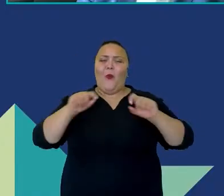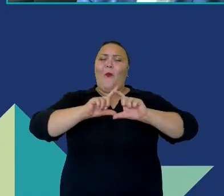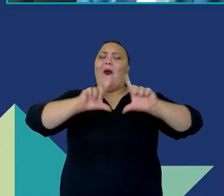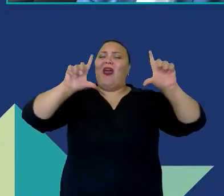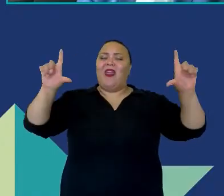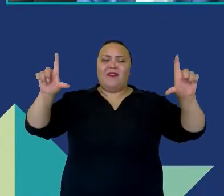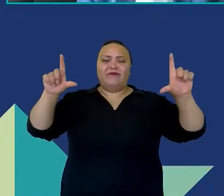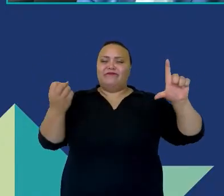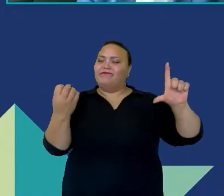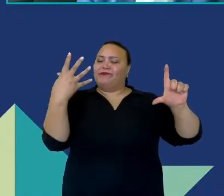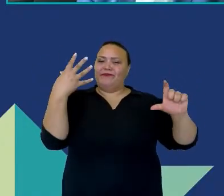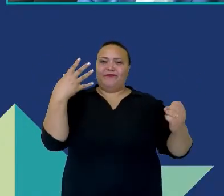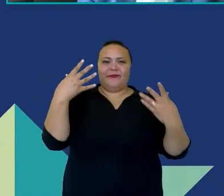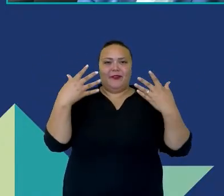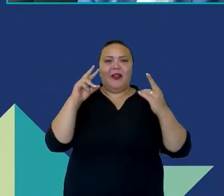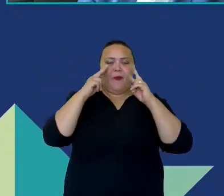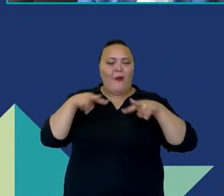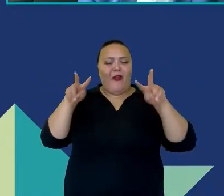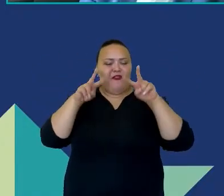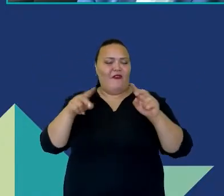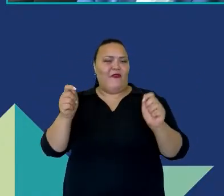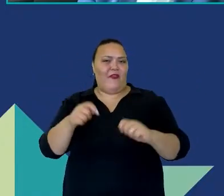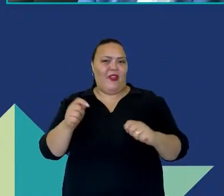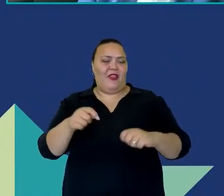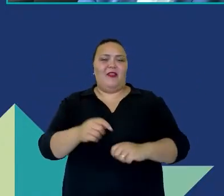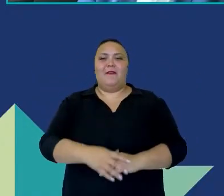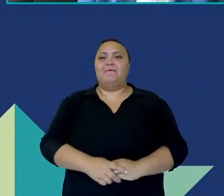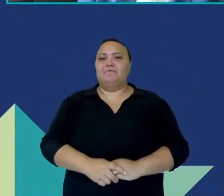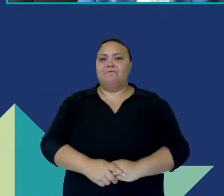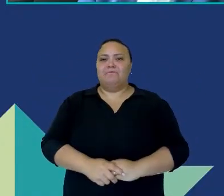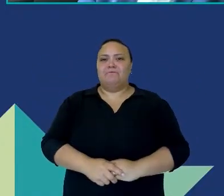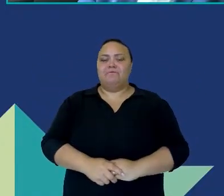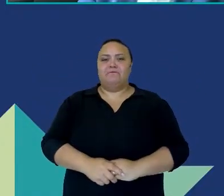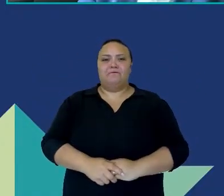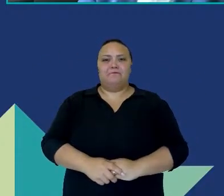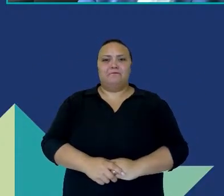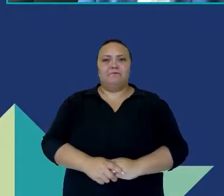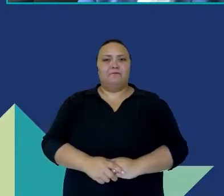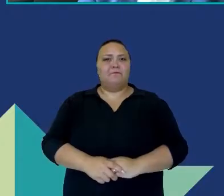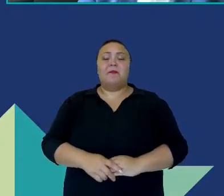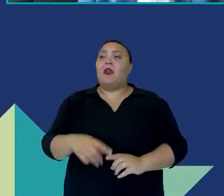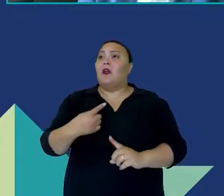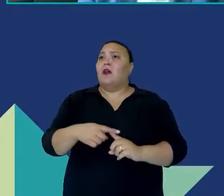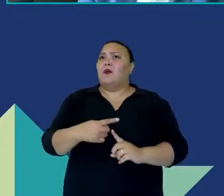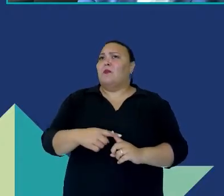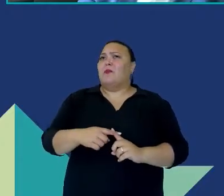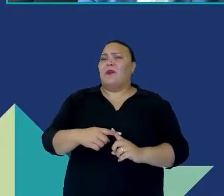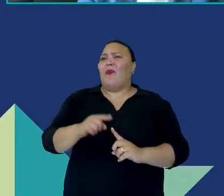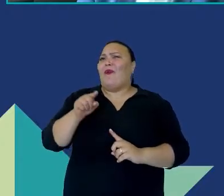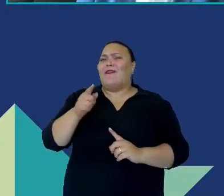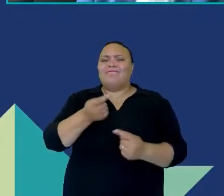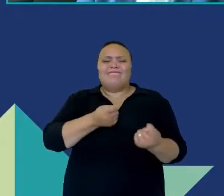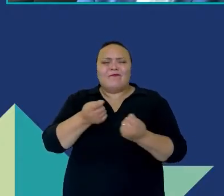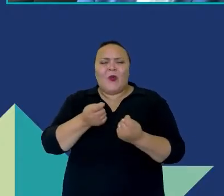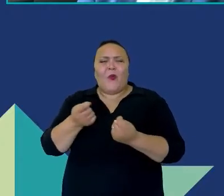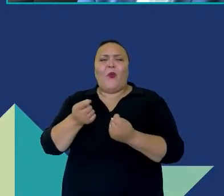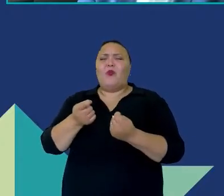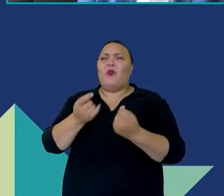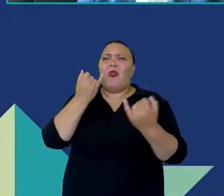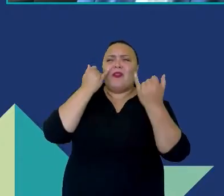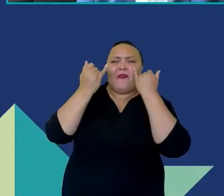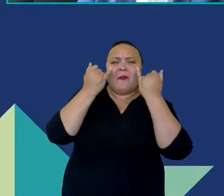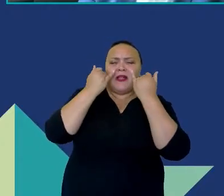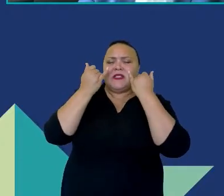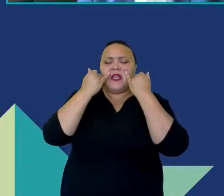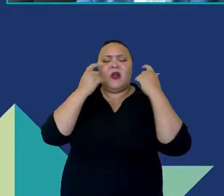And what's good about this also, the spatial data provided by iGlobe Group, it also has